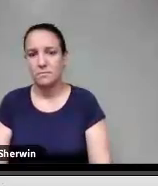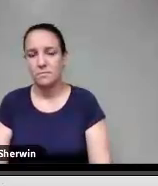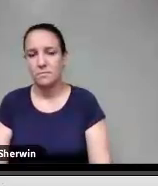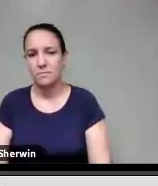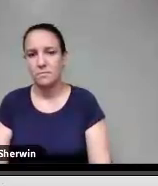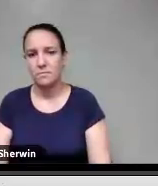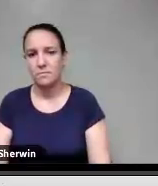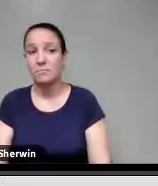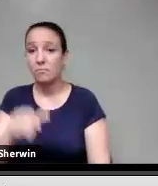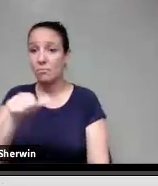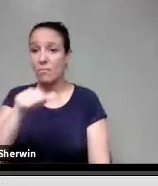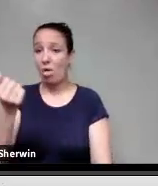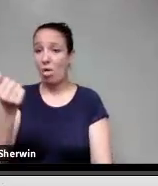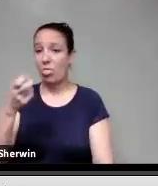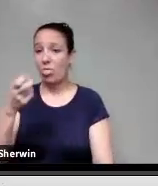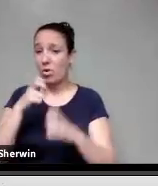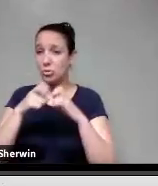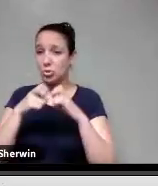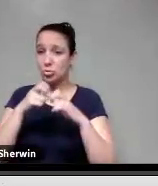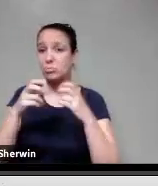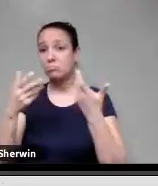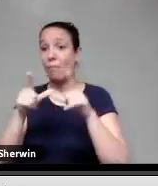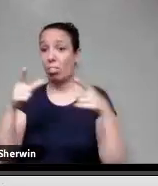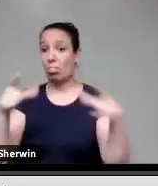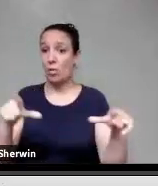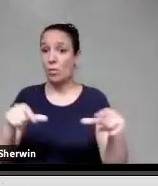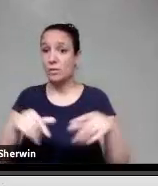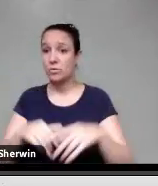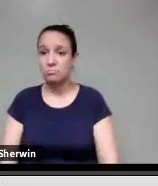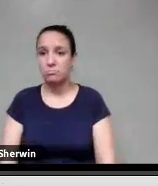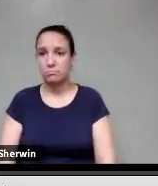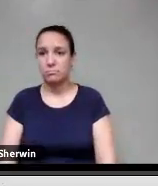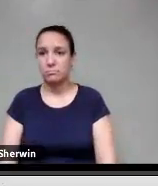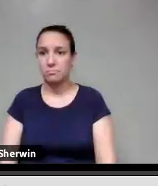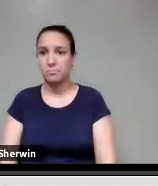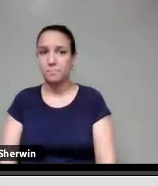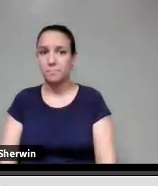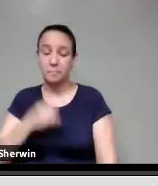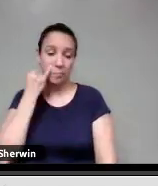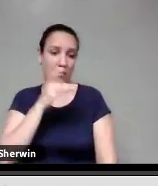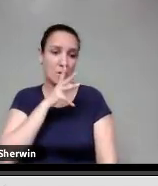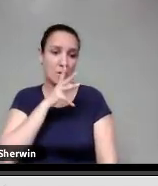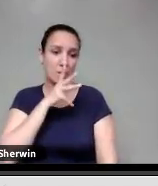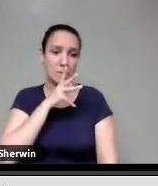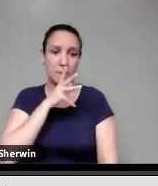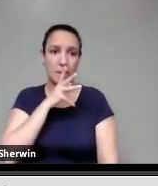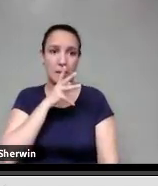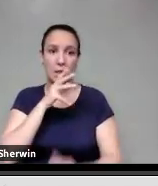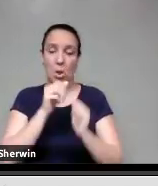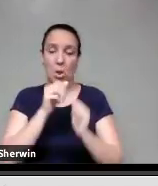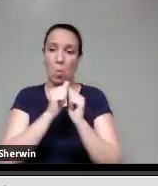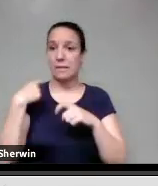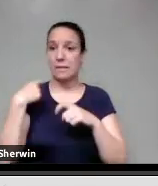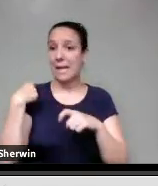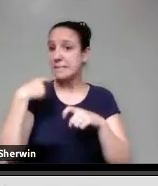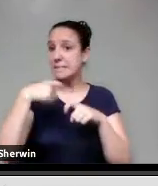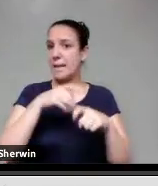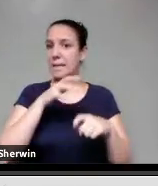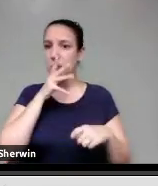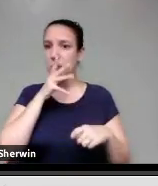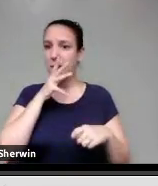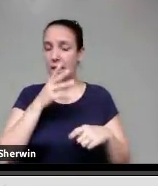Other issues that might come up, language. Obviously, if you're going to be talking to someone who has Spanish as their primary language,